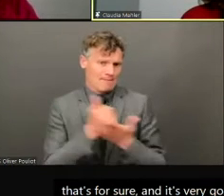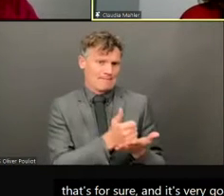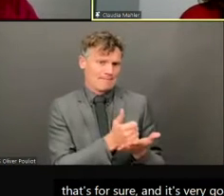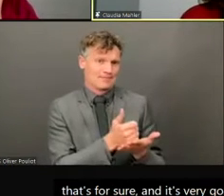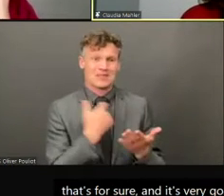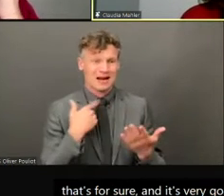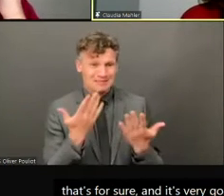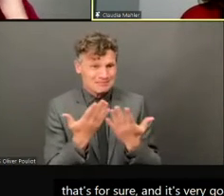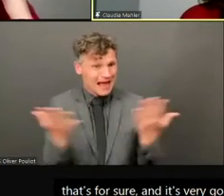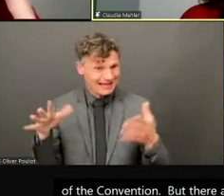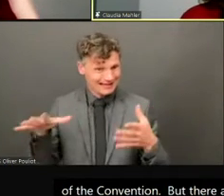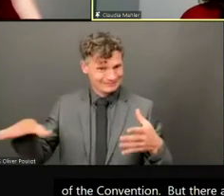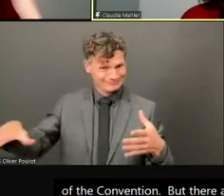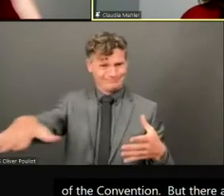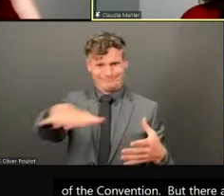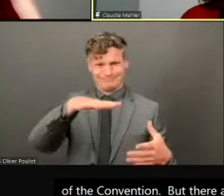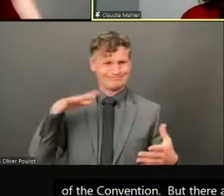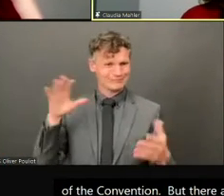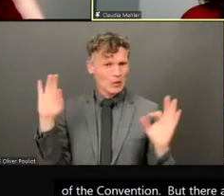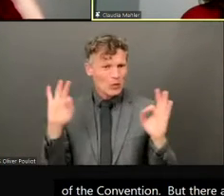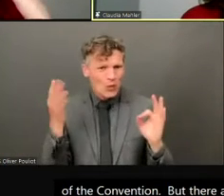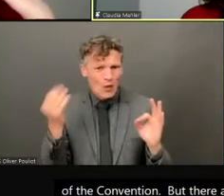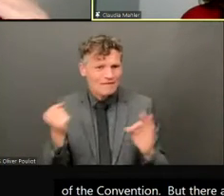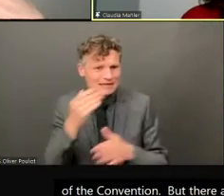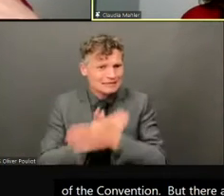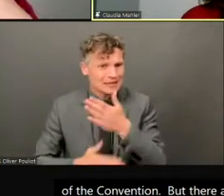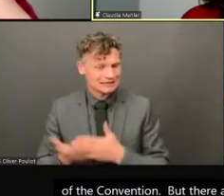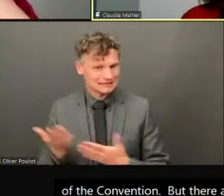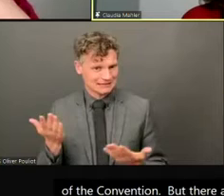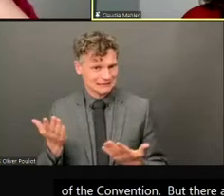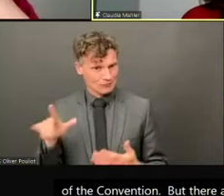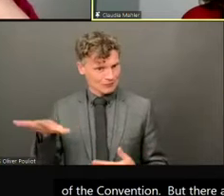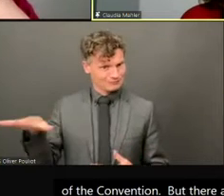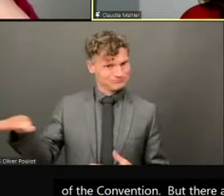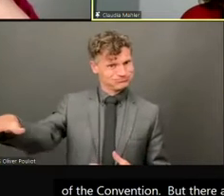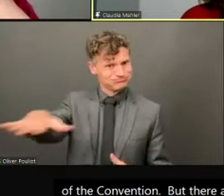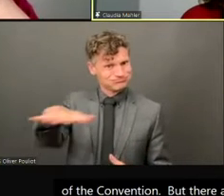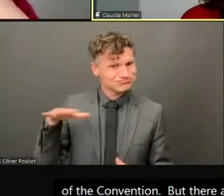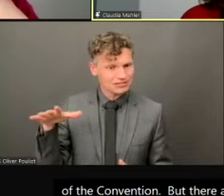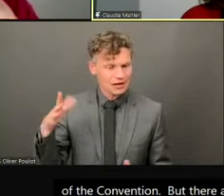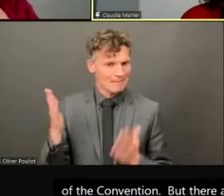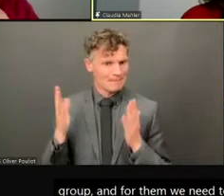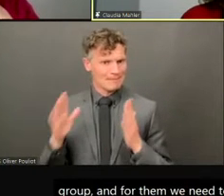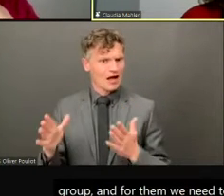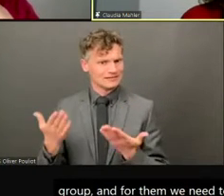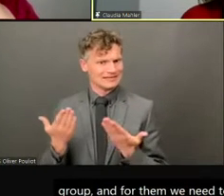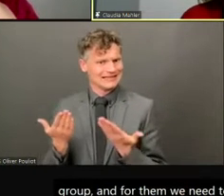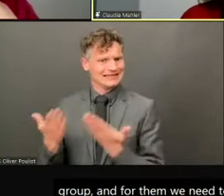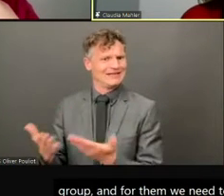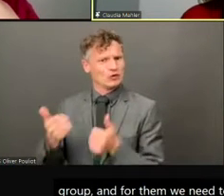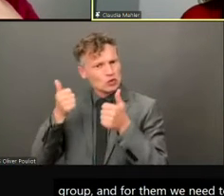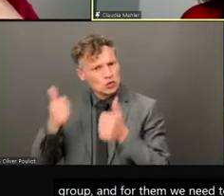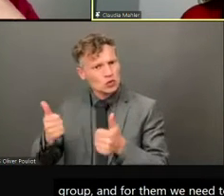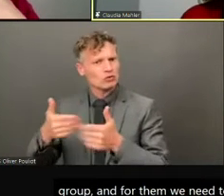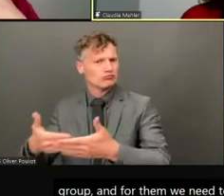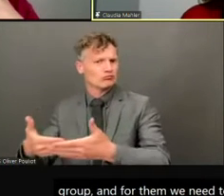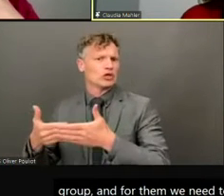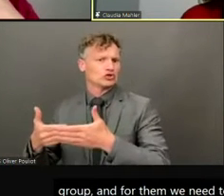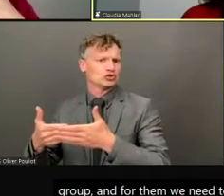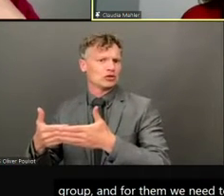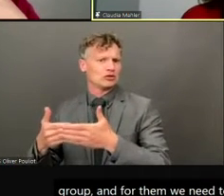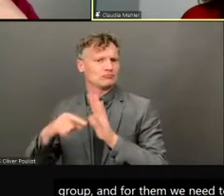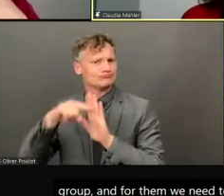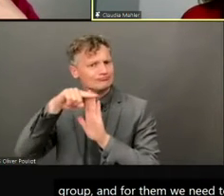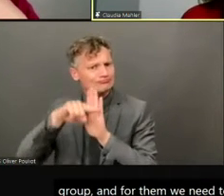group. And for them, we need to have a specific protection and see quite clearly what are